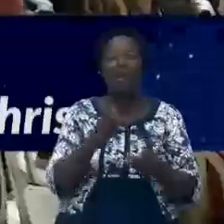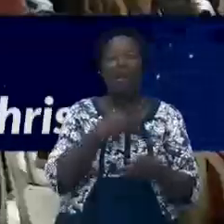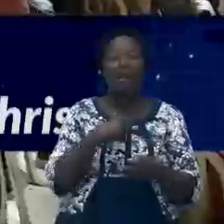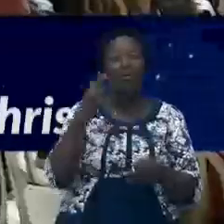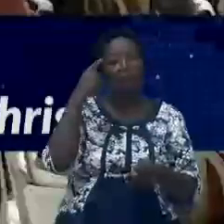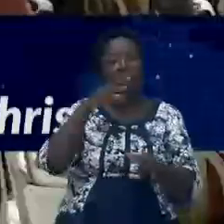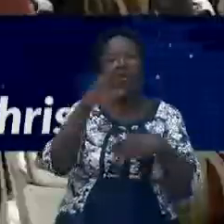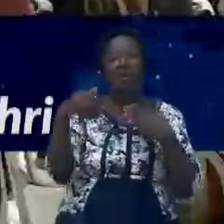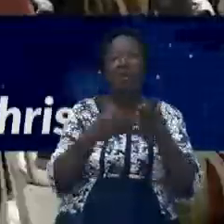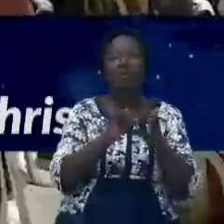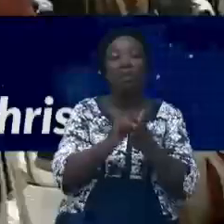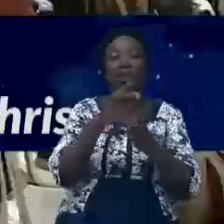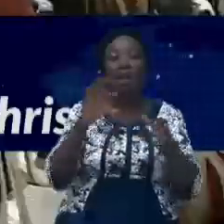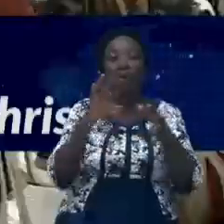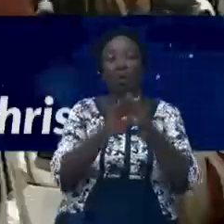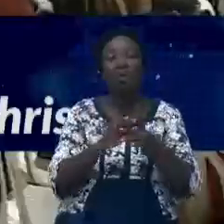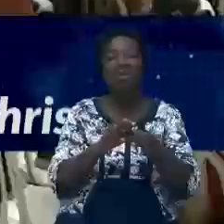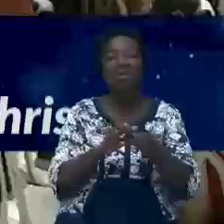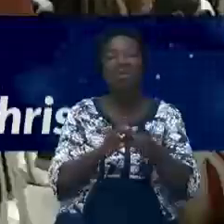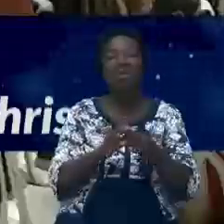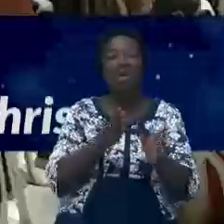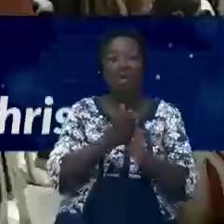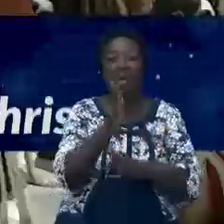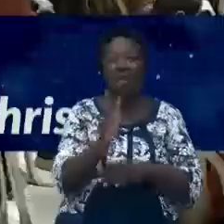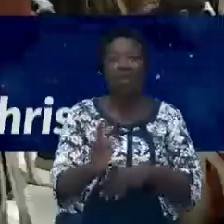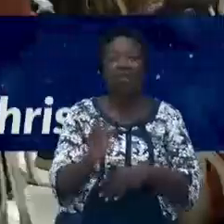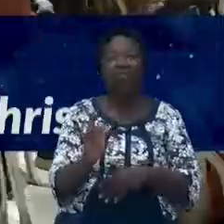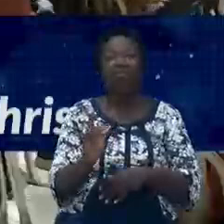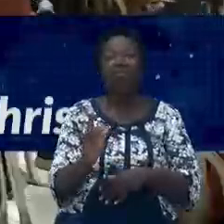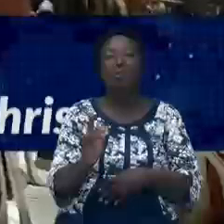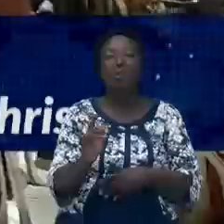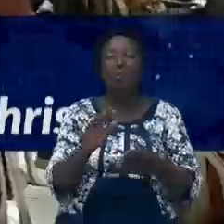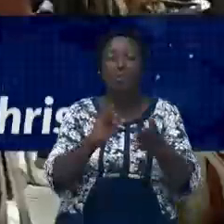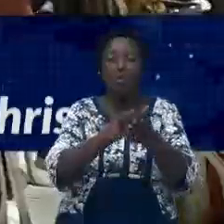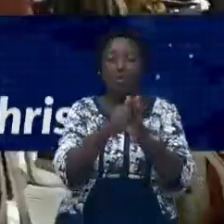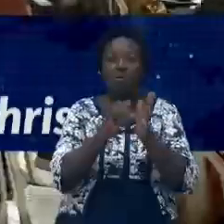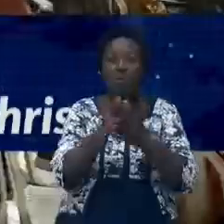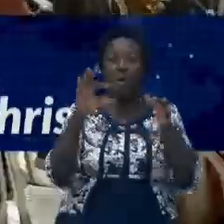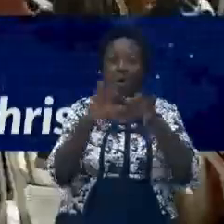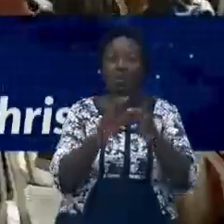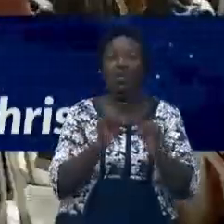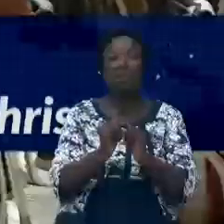everyone, for every family, for all who are connected directly,